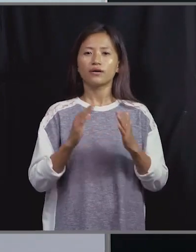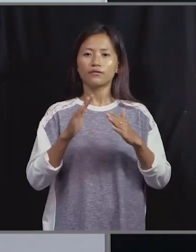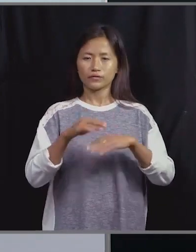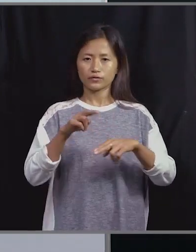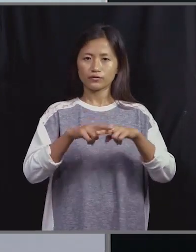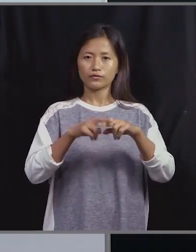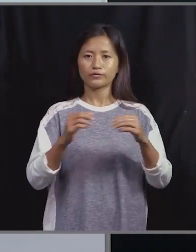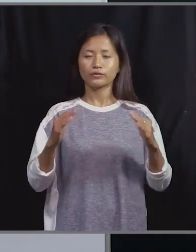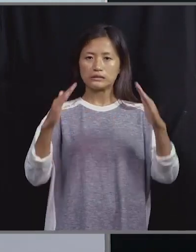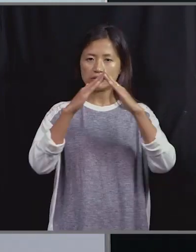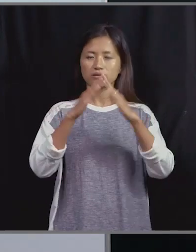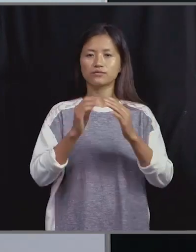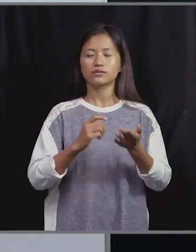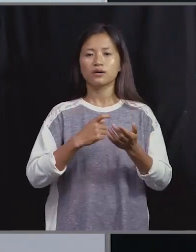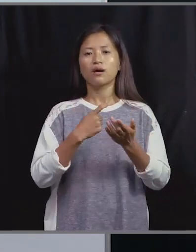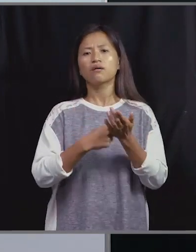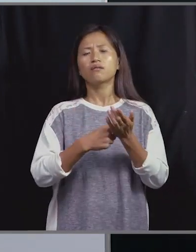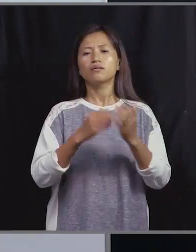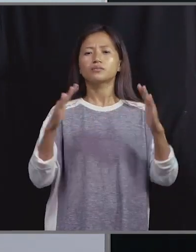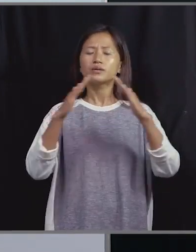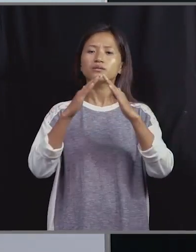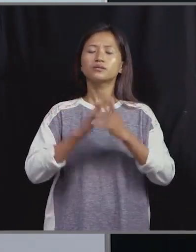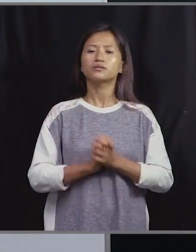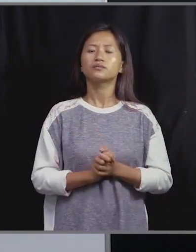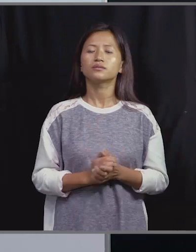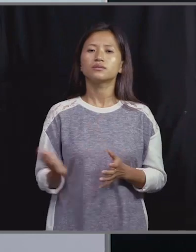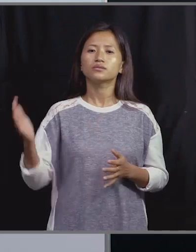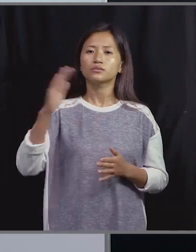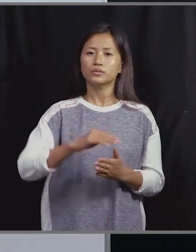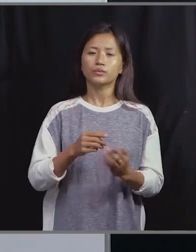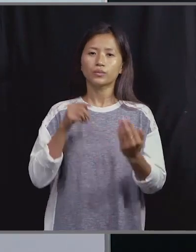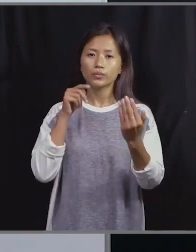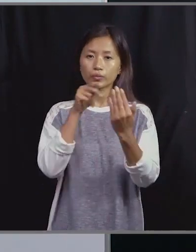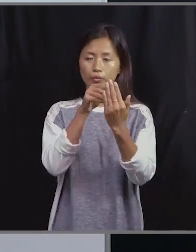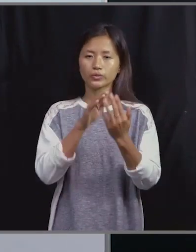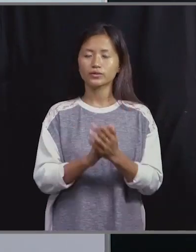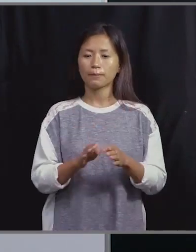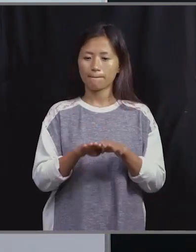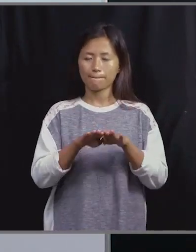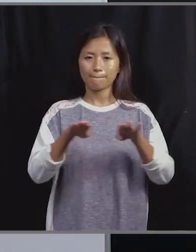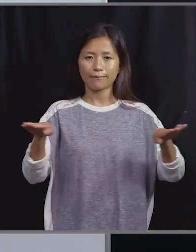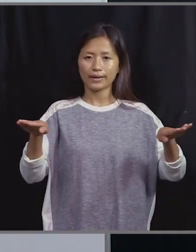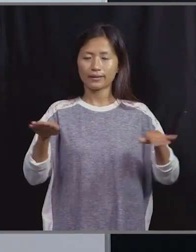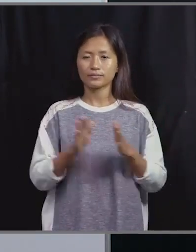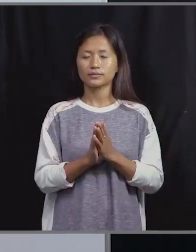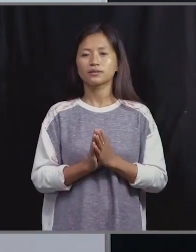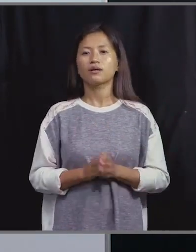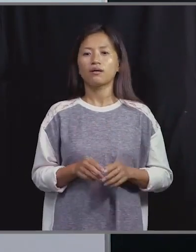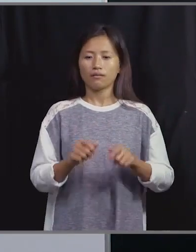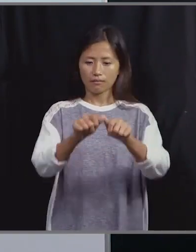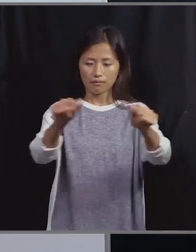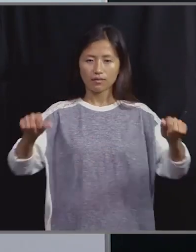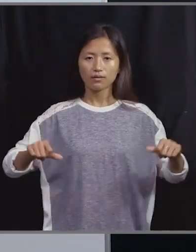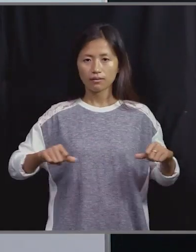this Raj Mahal hill, why did the Santals they came towards the plain area here? Why did the Santals they started